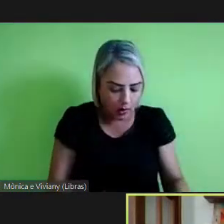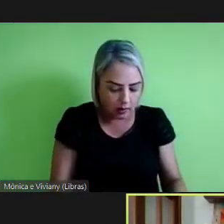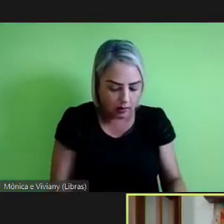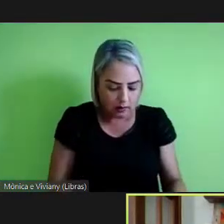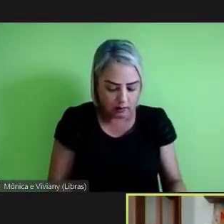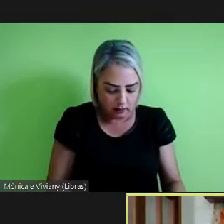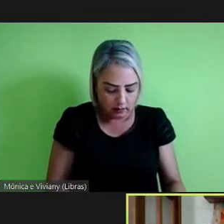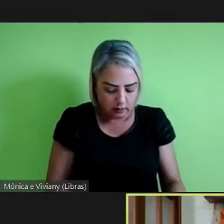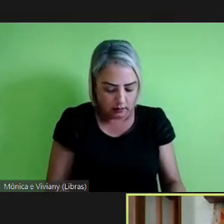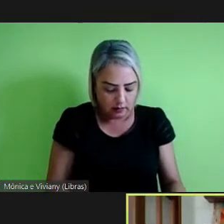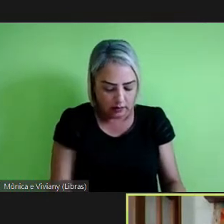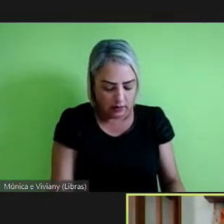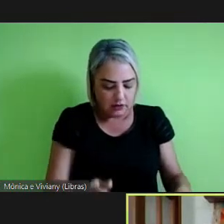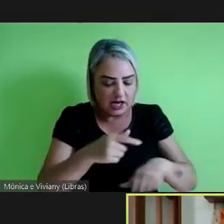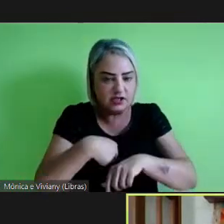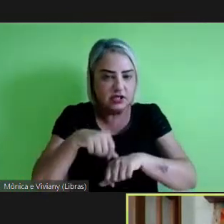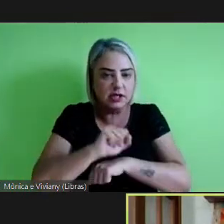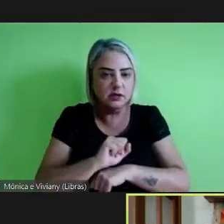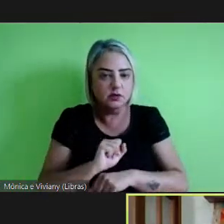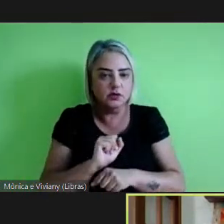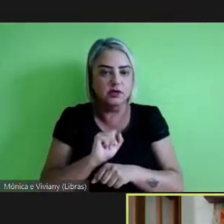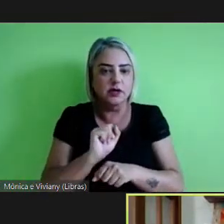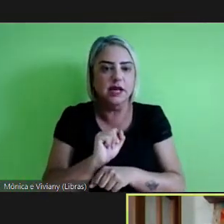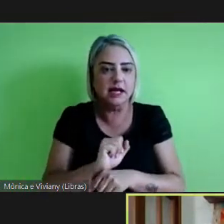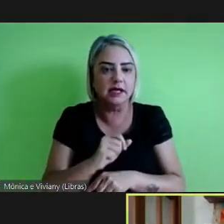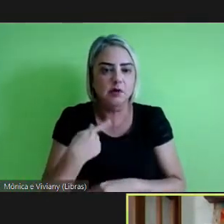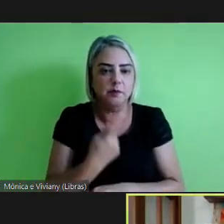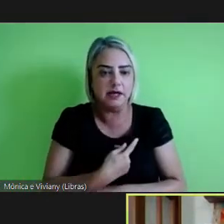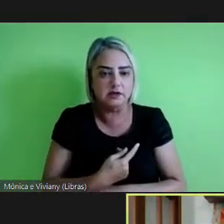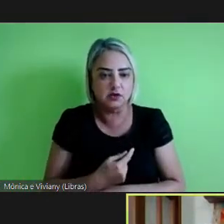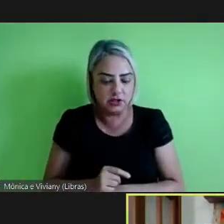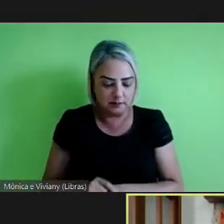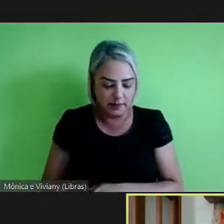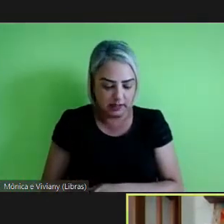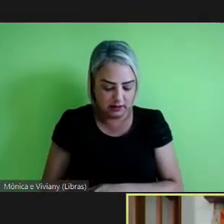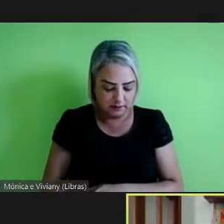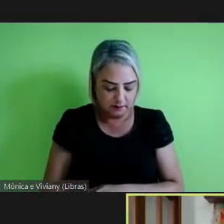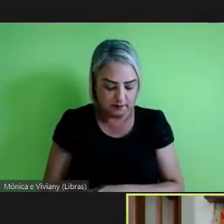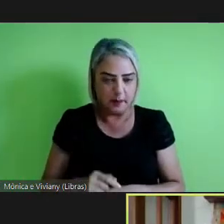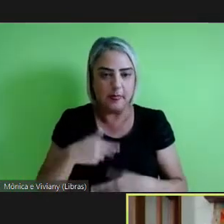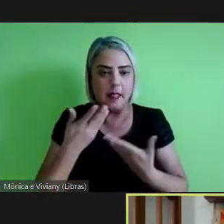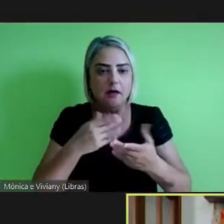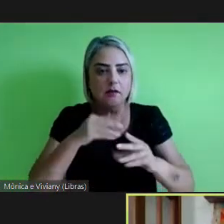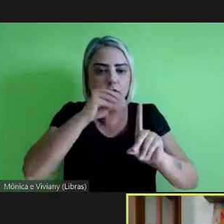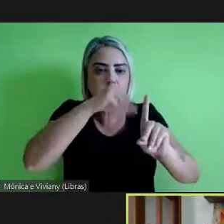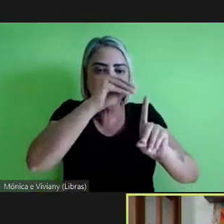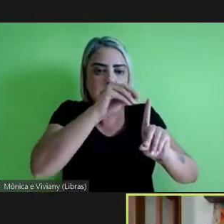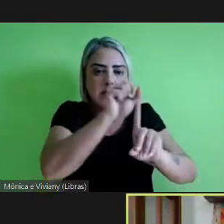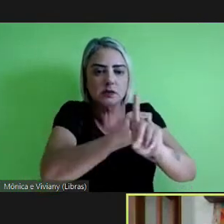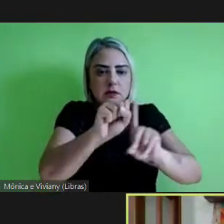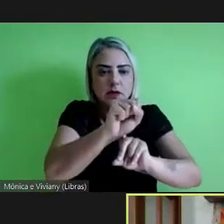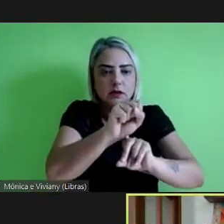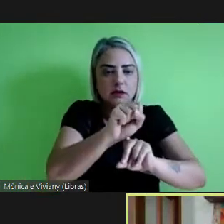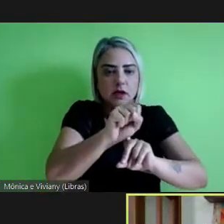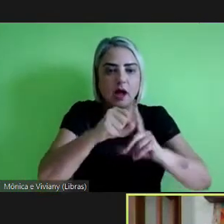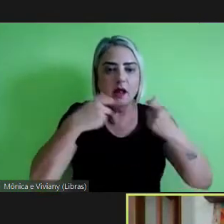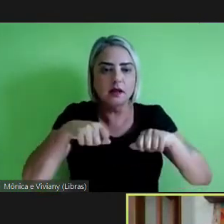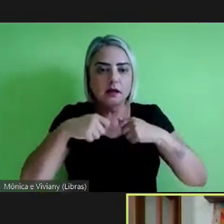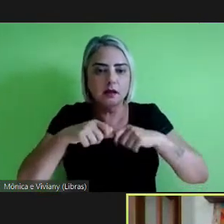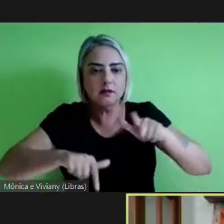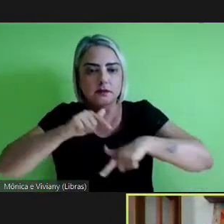for the inclusion of the dietitian, because by themselves in a territory which is very complex with many